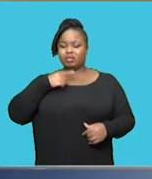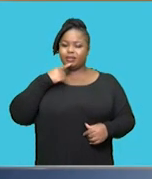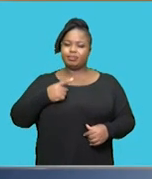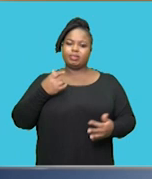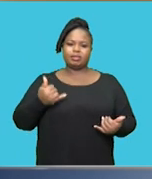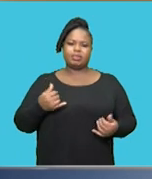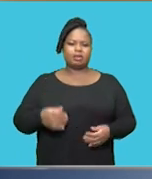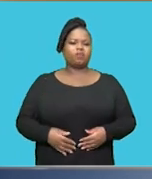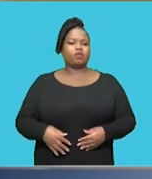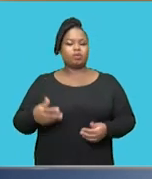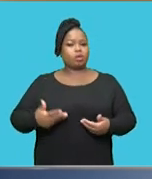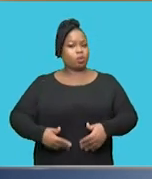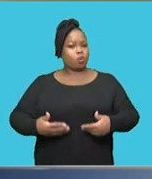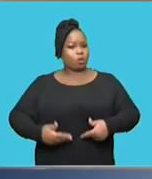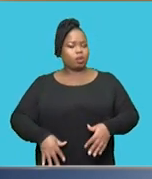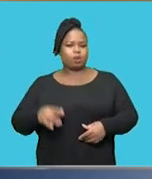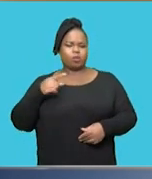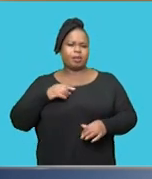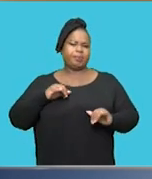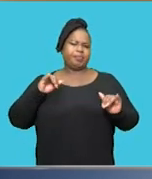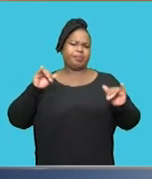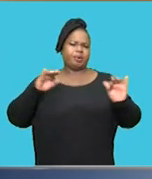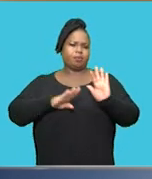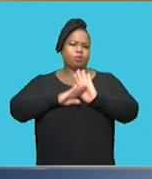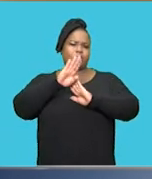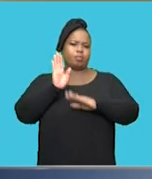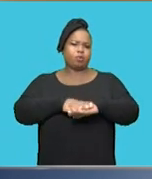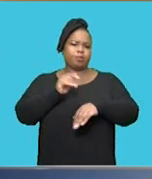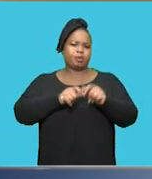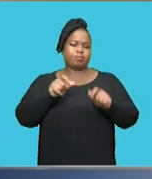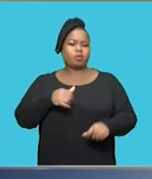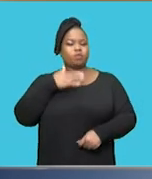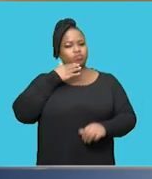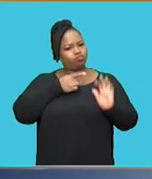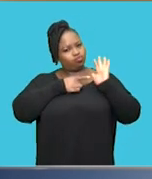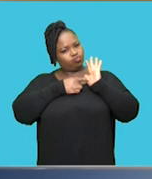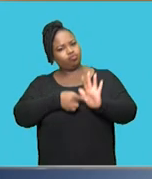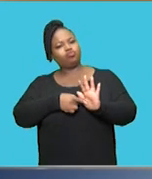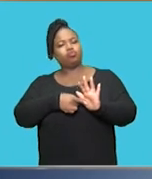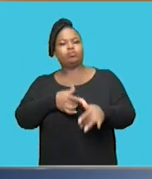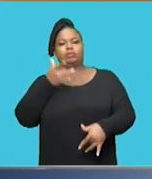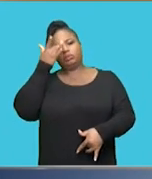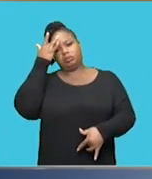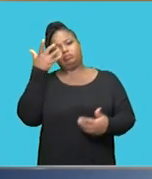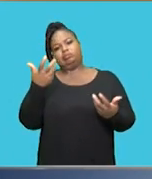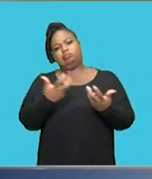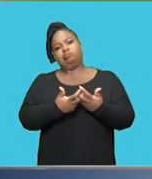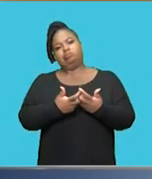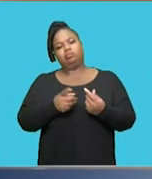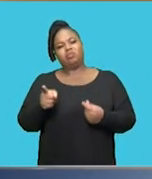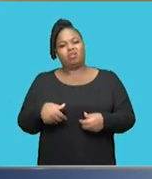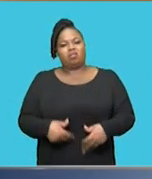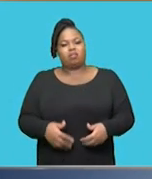ya lefu lena e iponahatsa e ntse e nyoloha moo batho ba bontshang matshwao a tshwaetso ba ntseng ba ata le ho